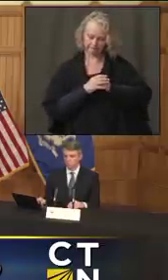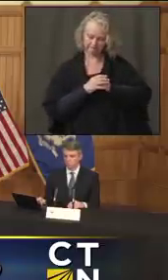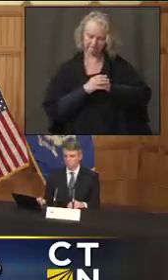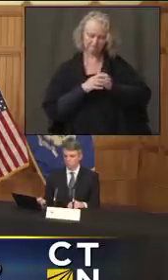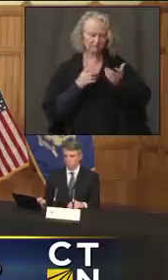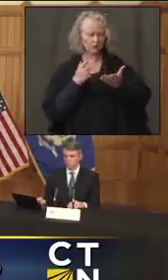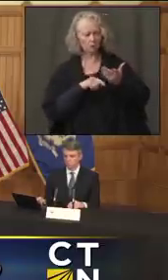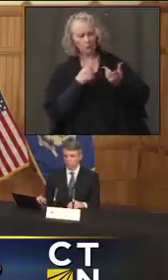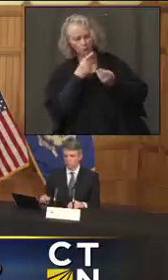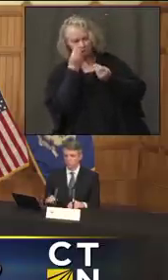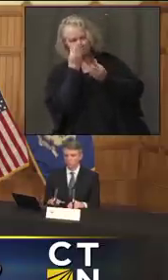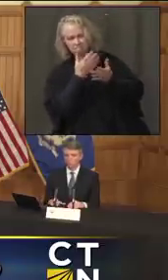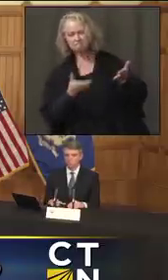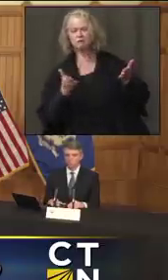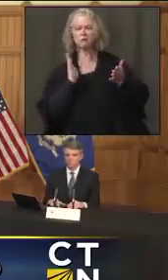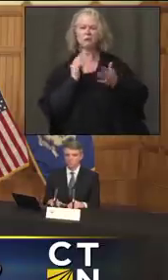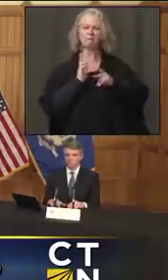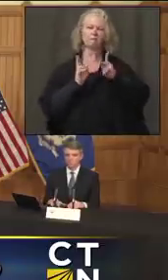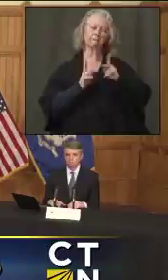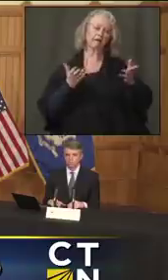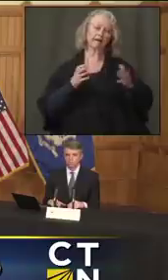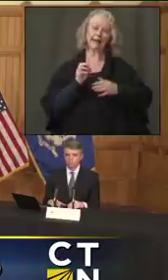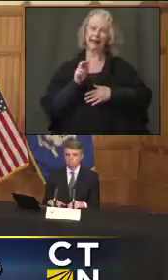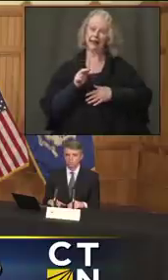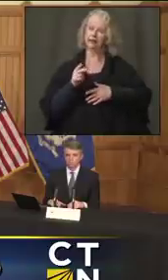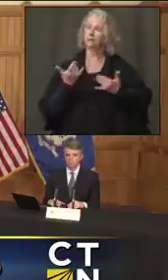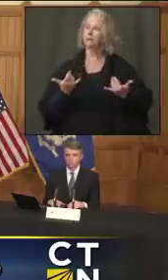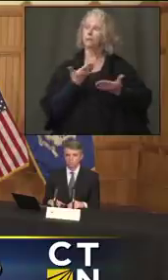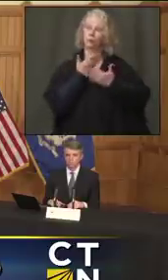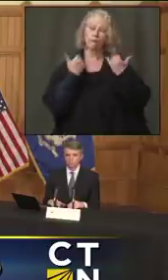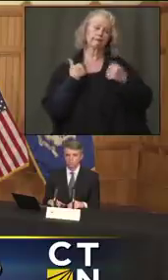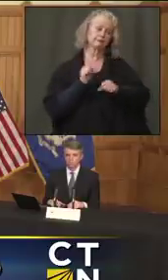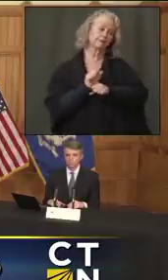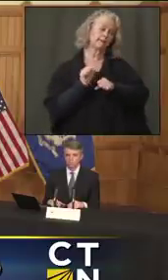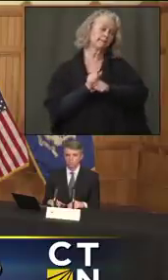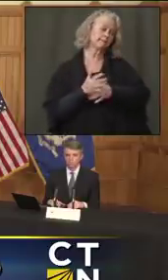to everyone in the state that is currently unemployed?